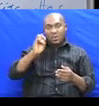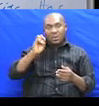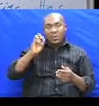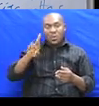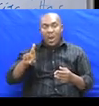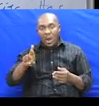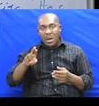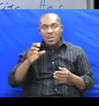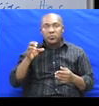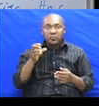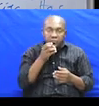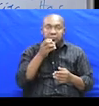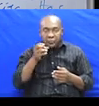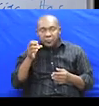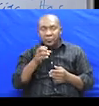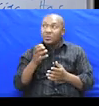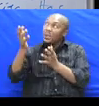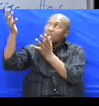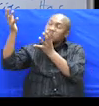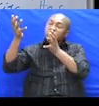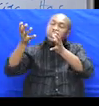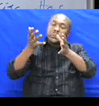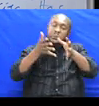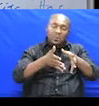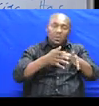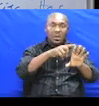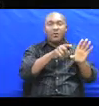To mention few of them.